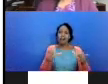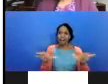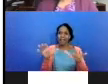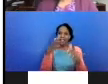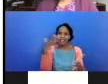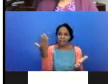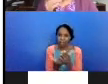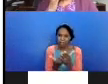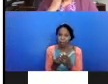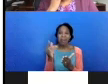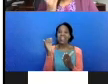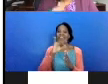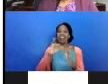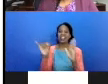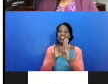So